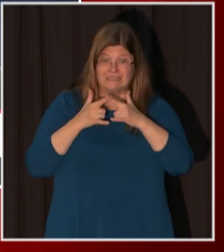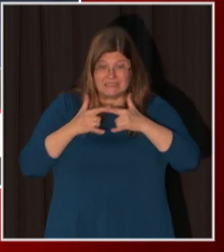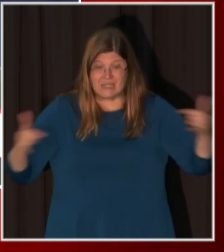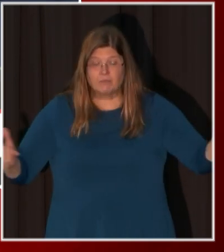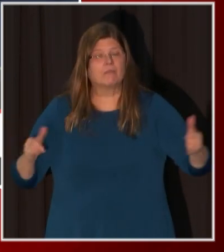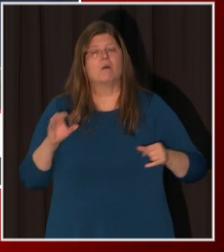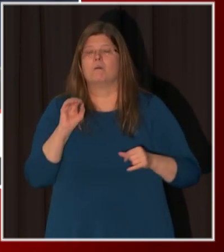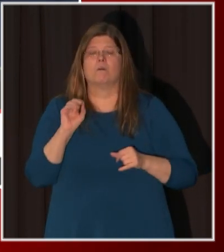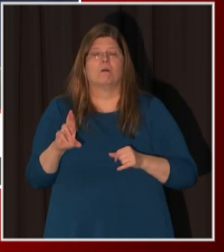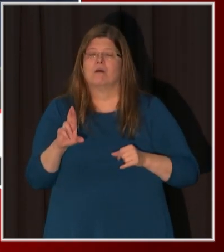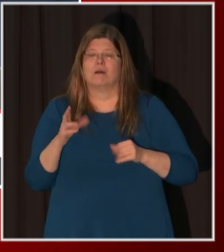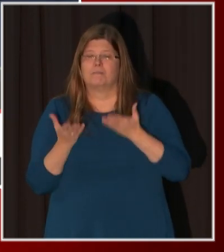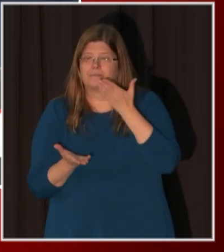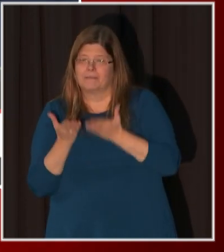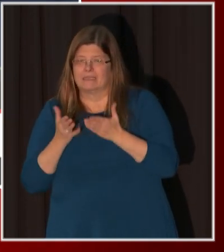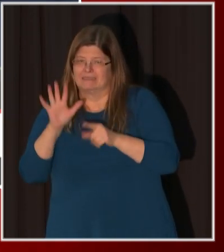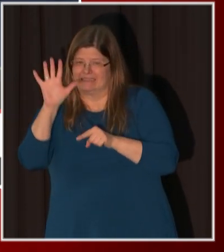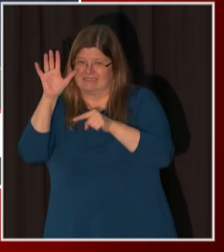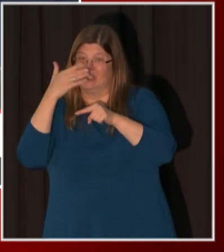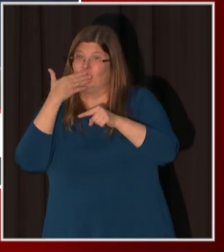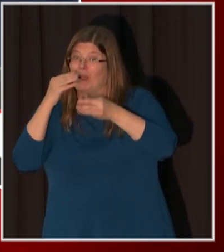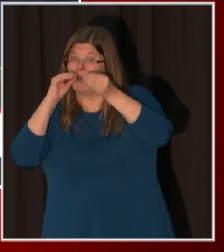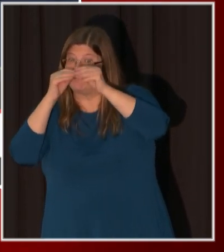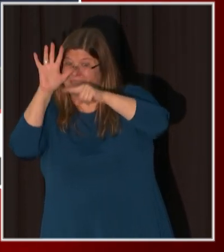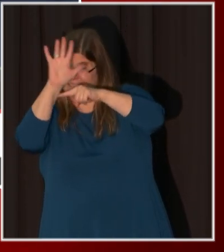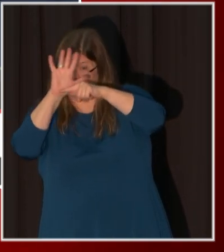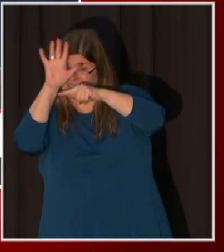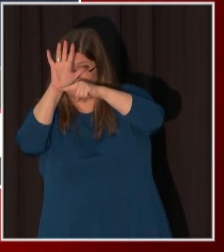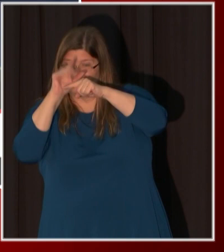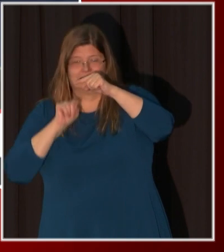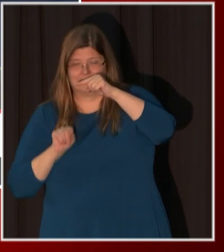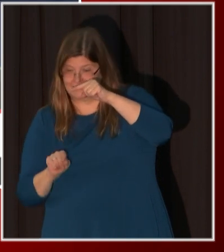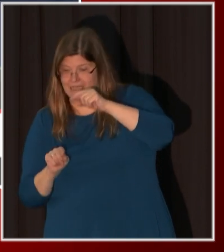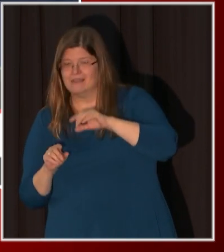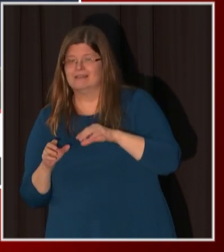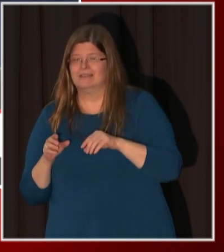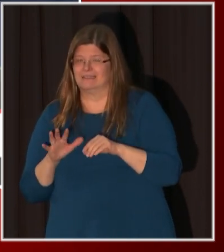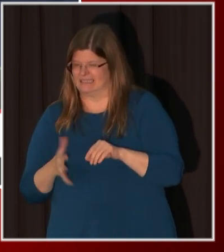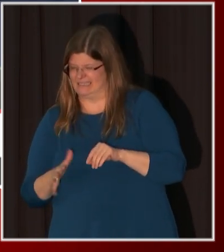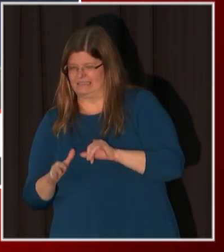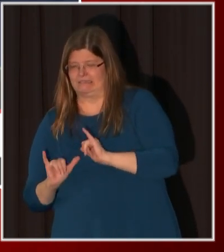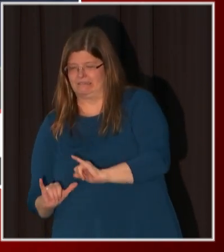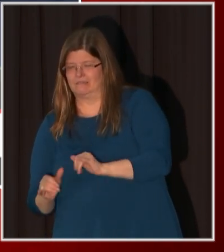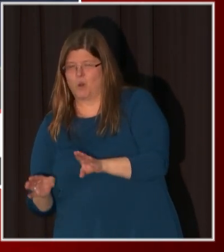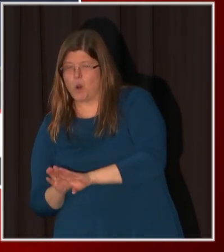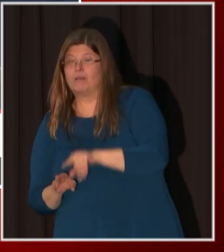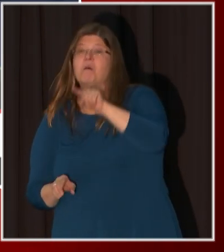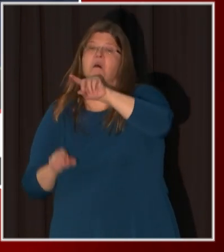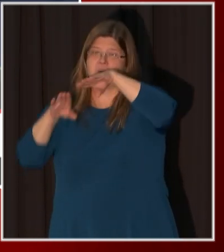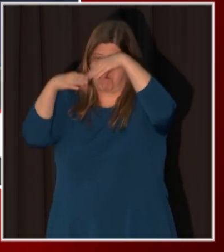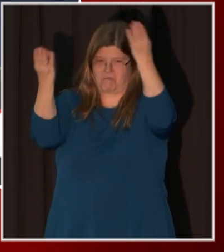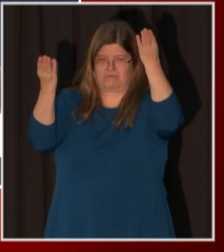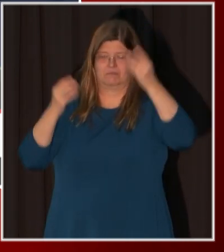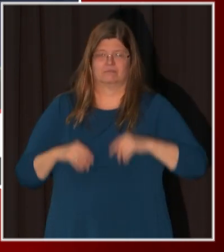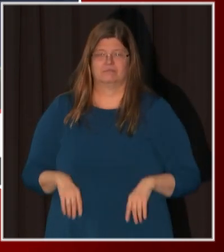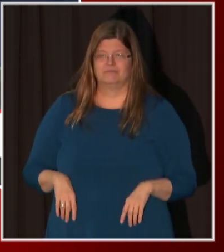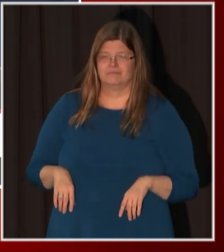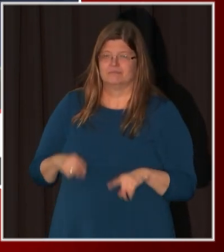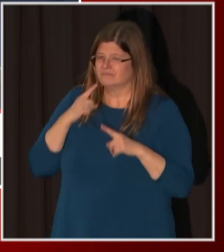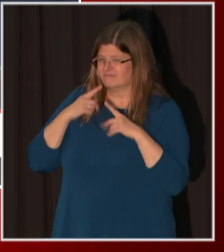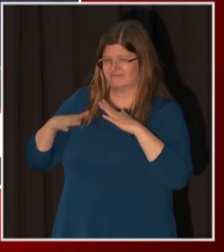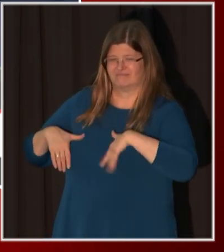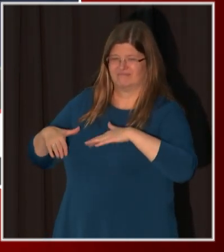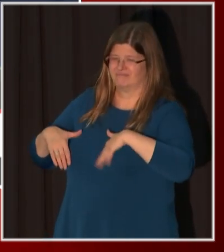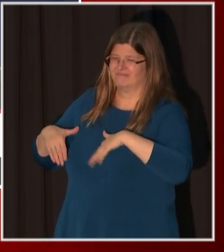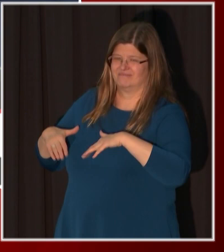might be different? We haven't gotten that far in our thinking, but I think that would be highly